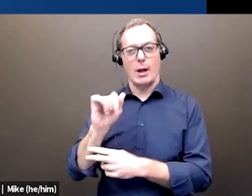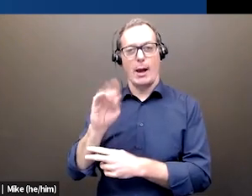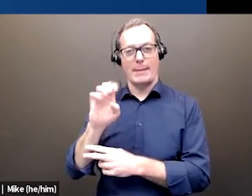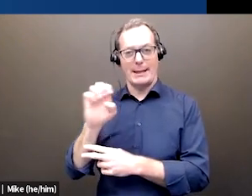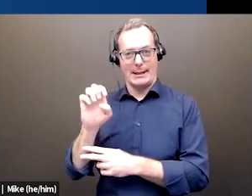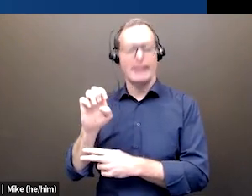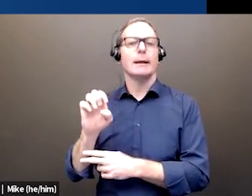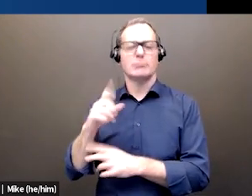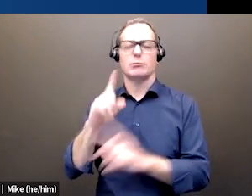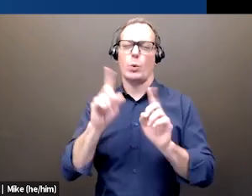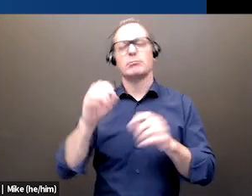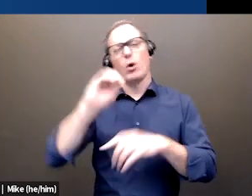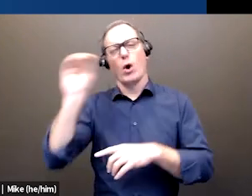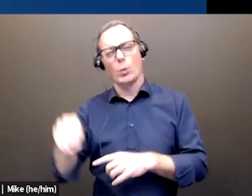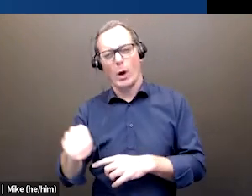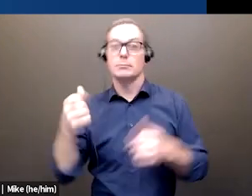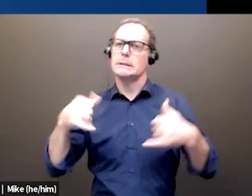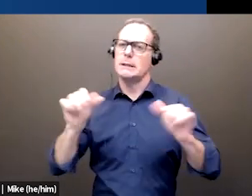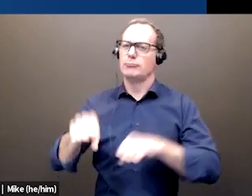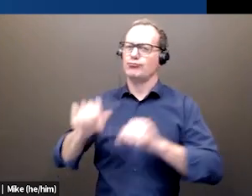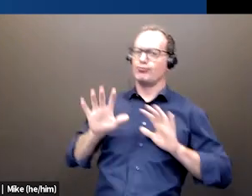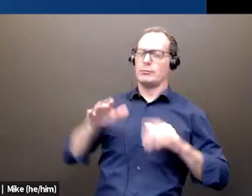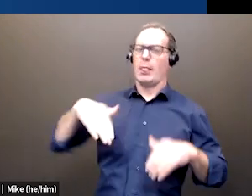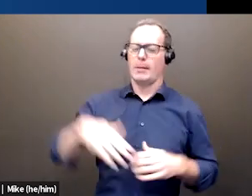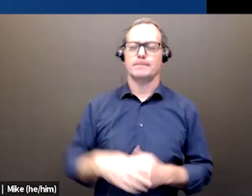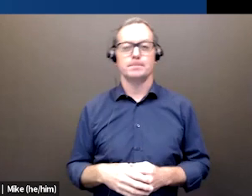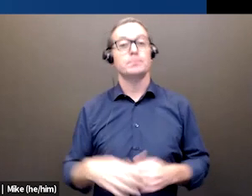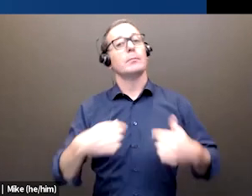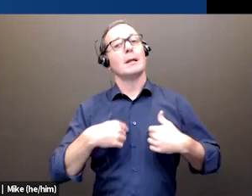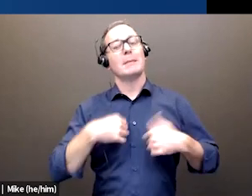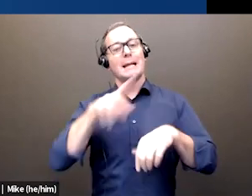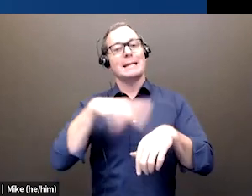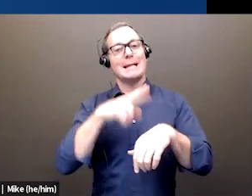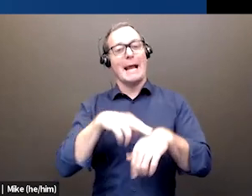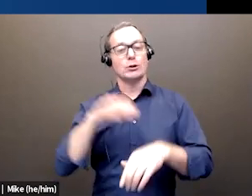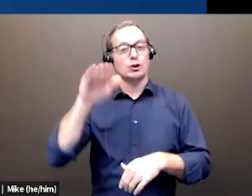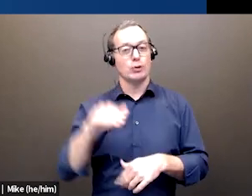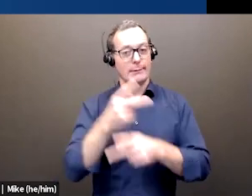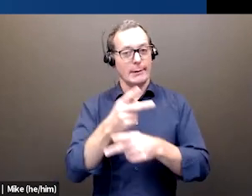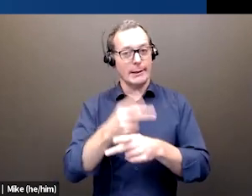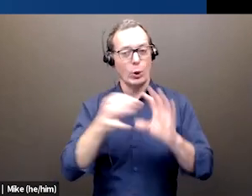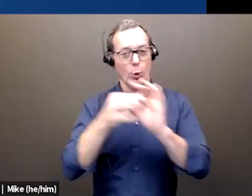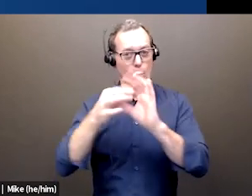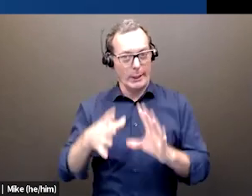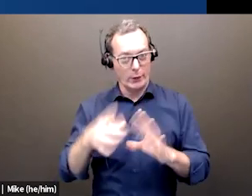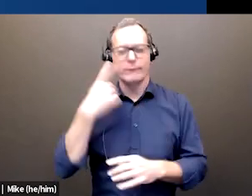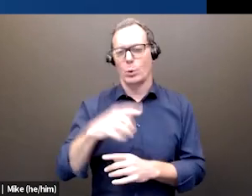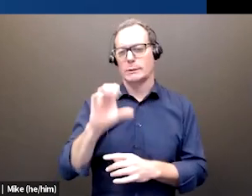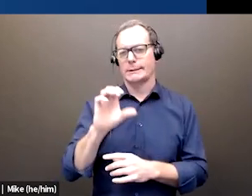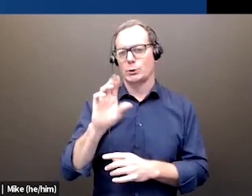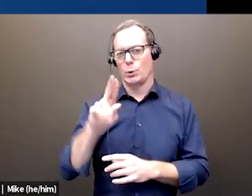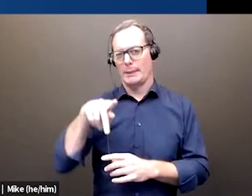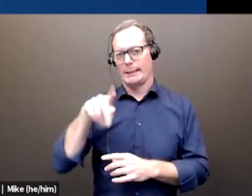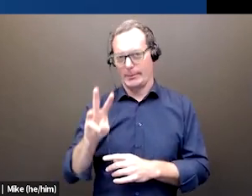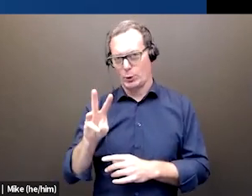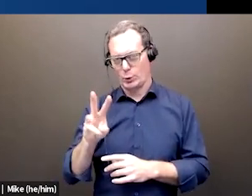Union of Postal Workers National Childcare Coordinator. I am responsible for coordinating the